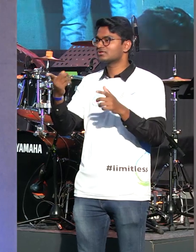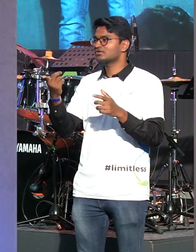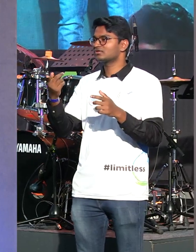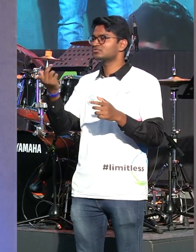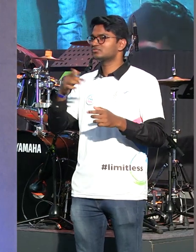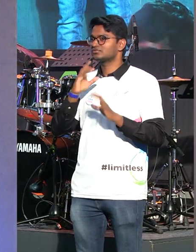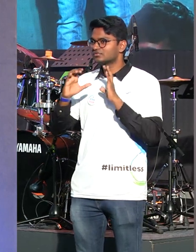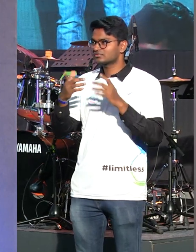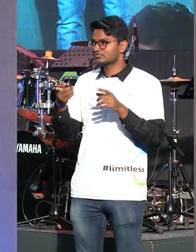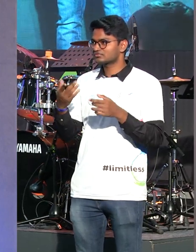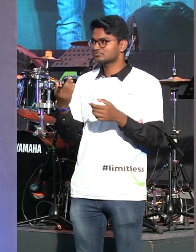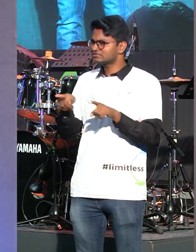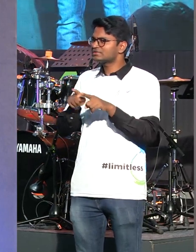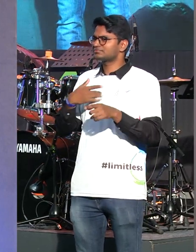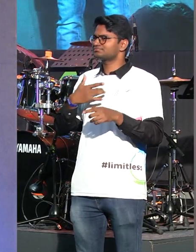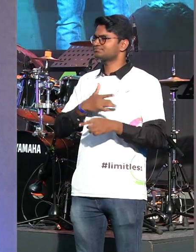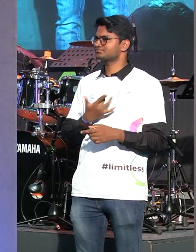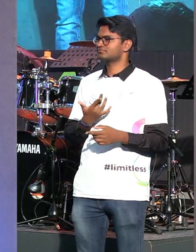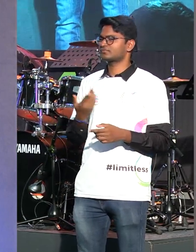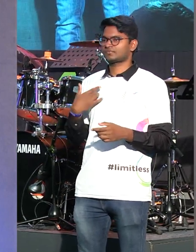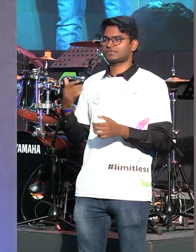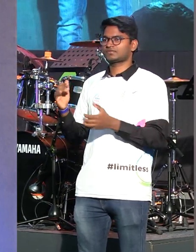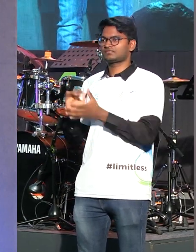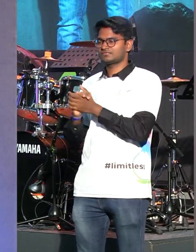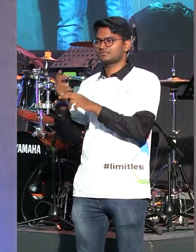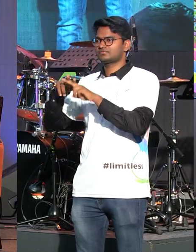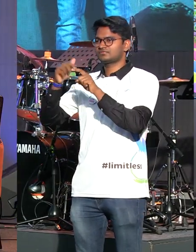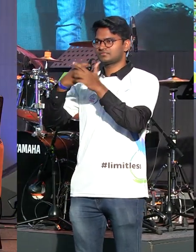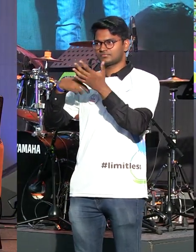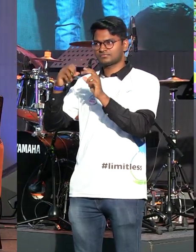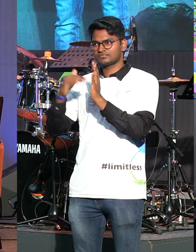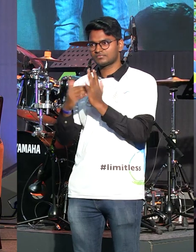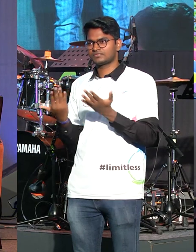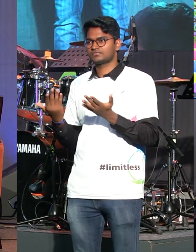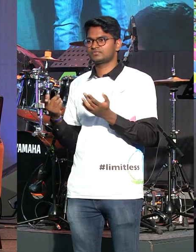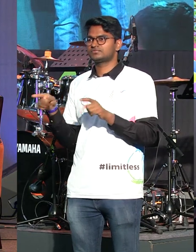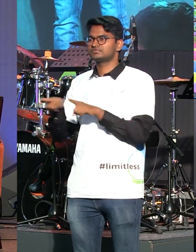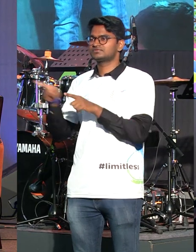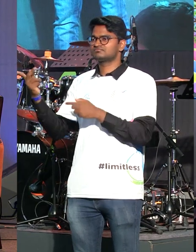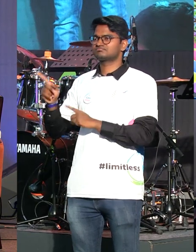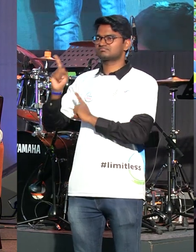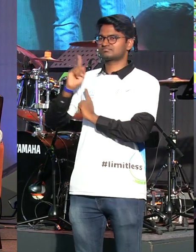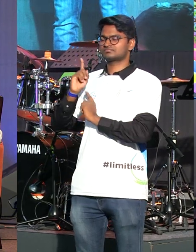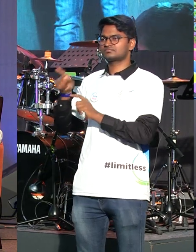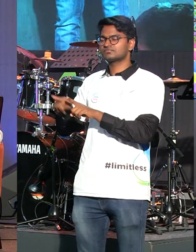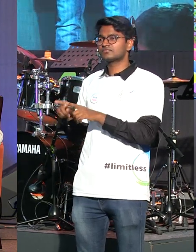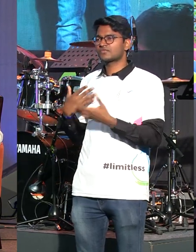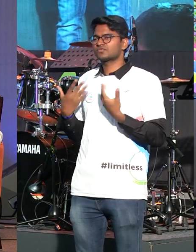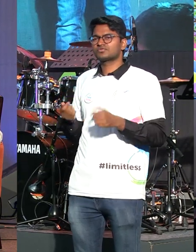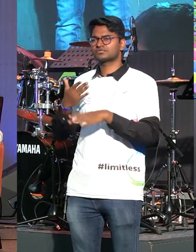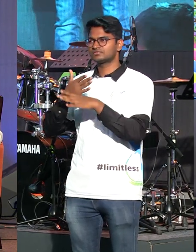here in solidarity with Feroz, my friend, and a committed sort of soldier. And, you know, to